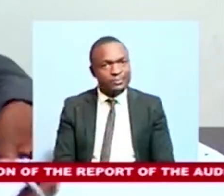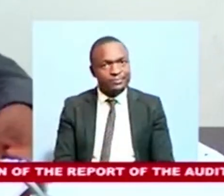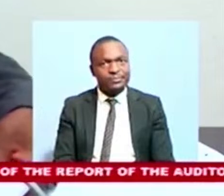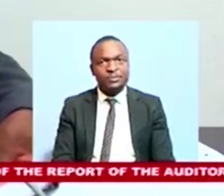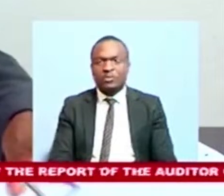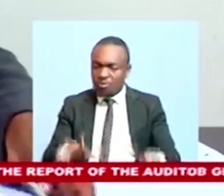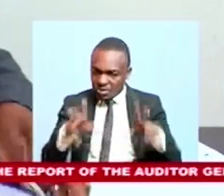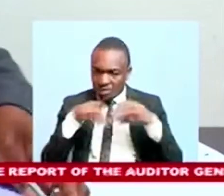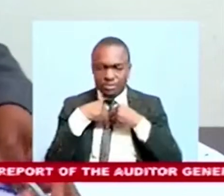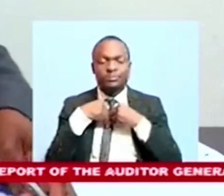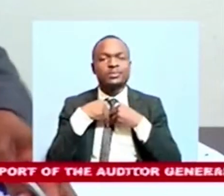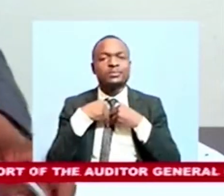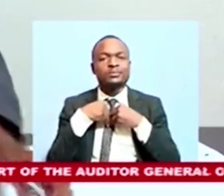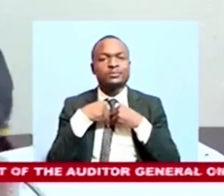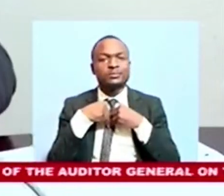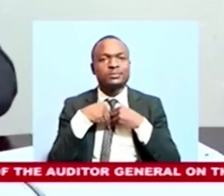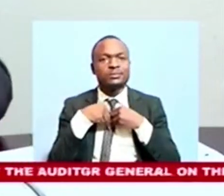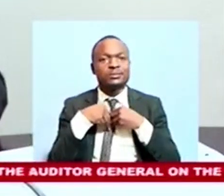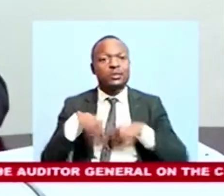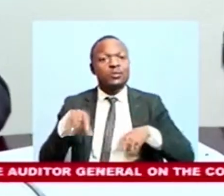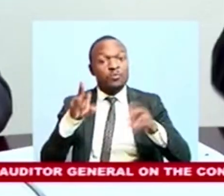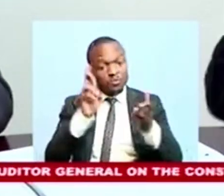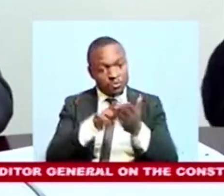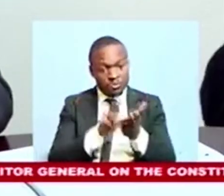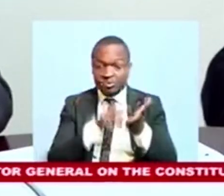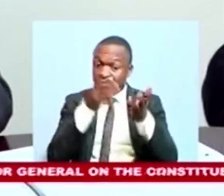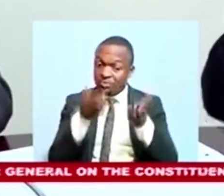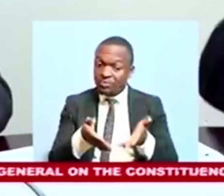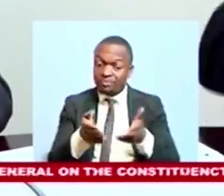the admission of a report here.